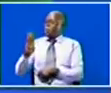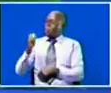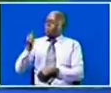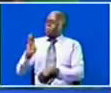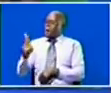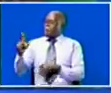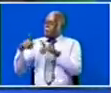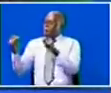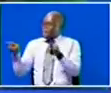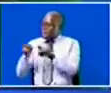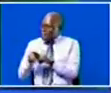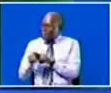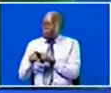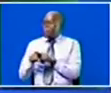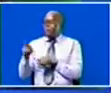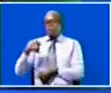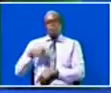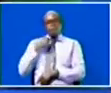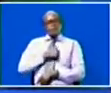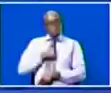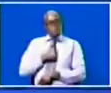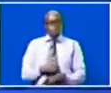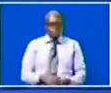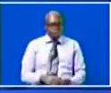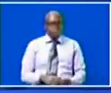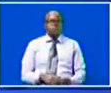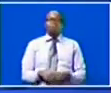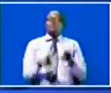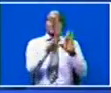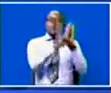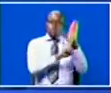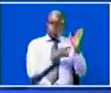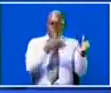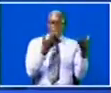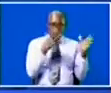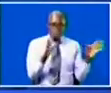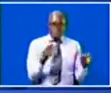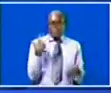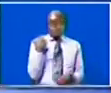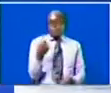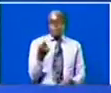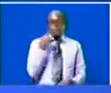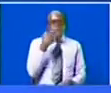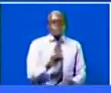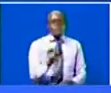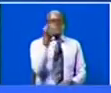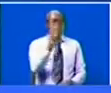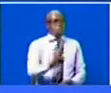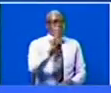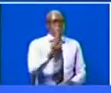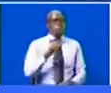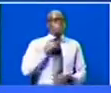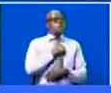say something like that? Are you remorseful about that? There's a precedence that has been set in the nation mm-hmm. and we saw the other day President Uhuru Kenyatta